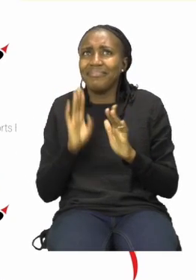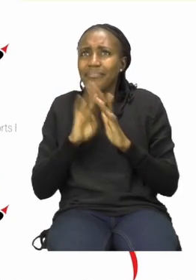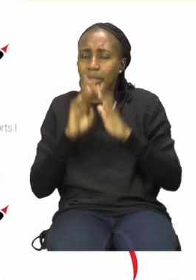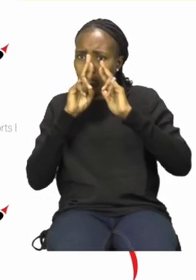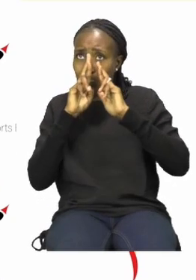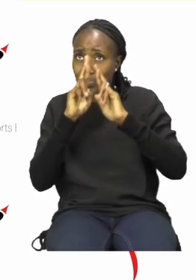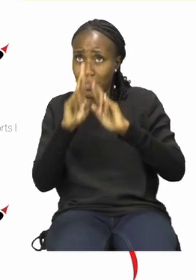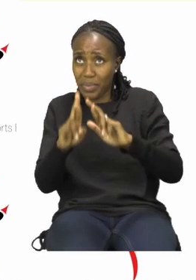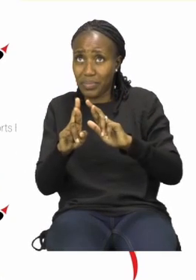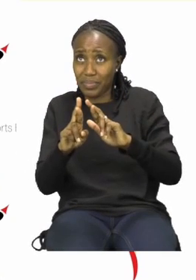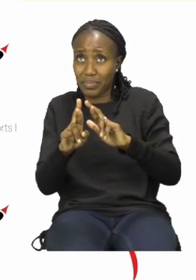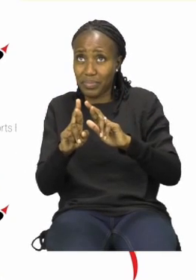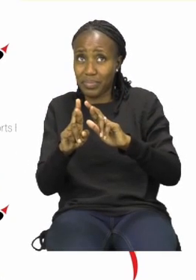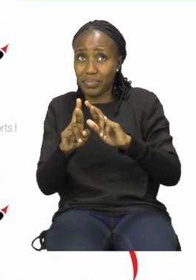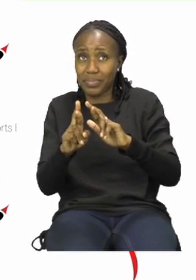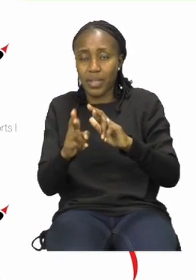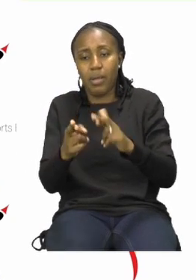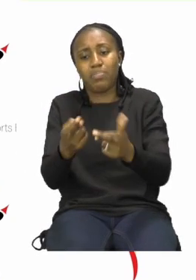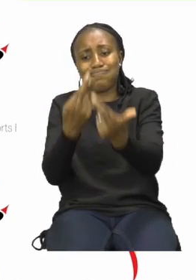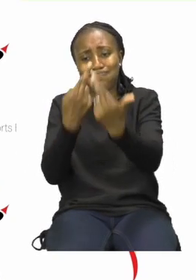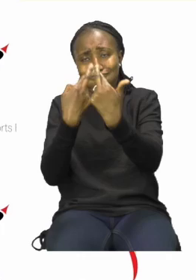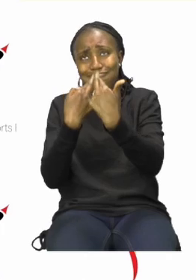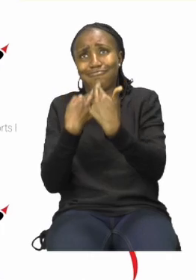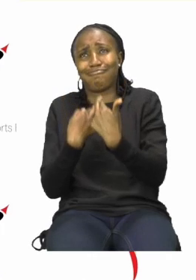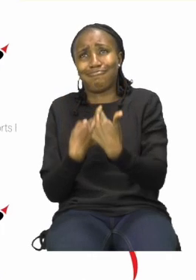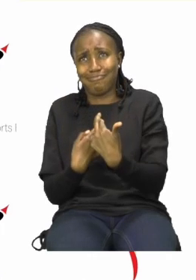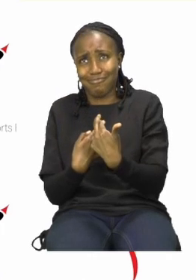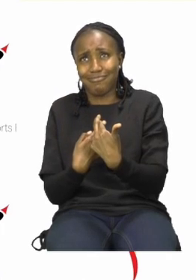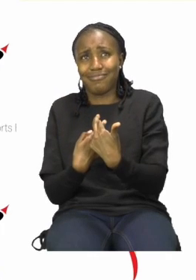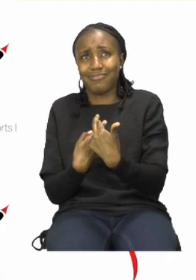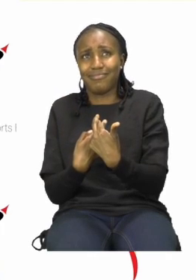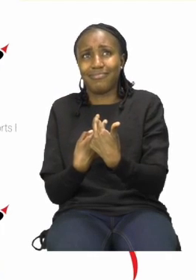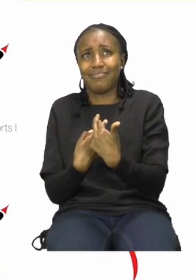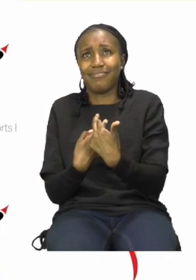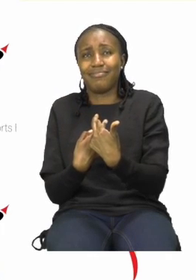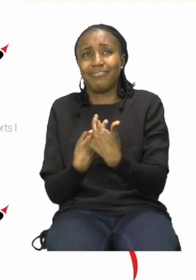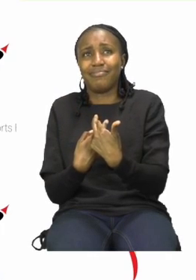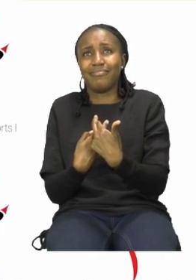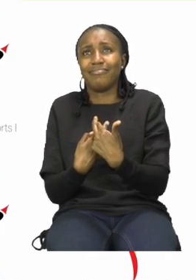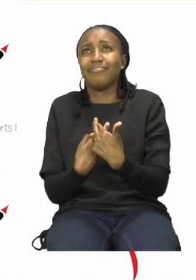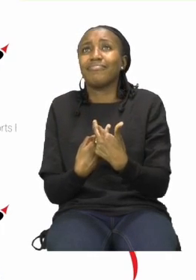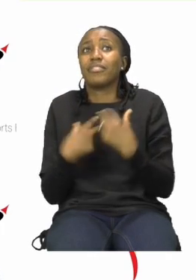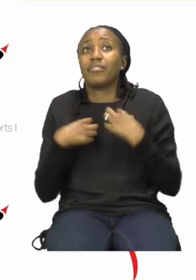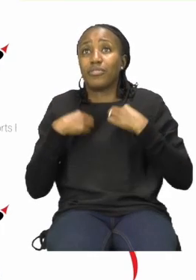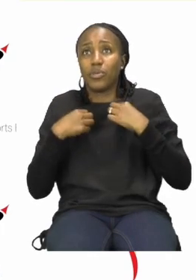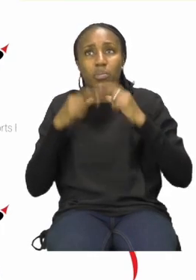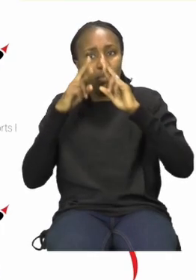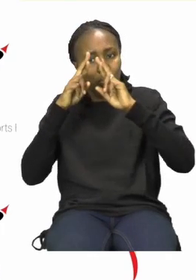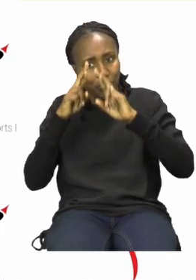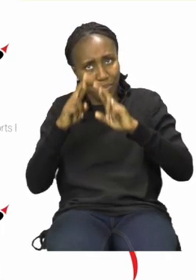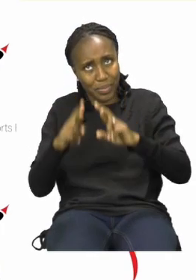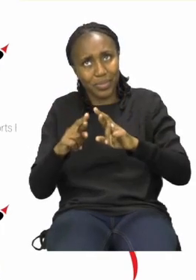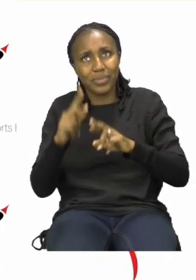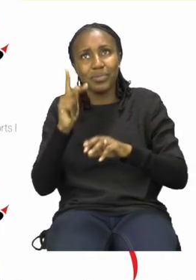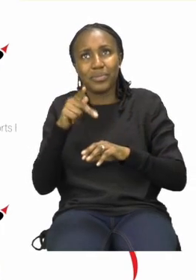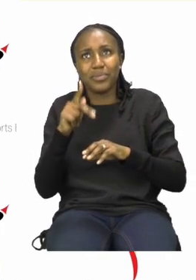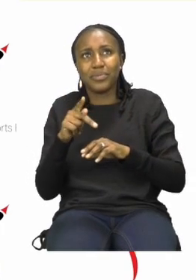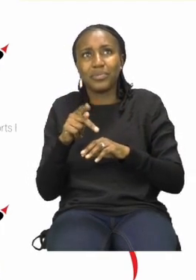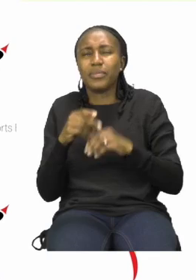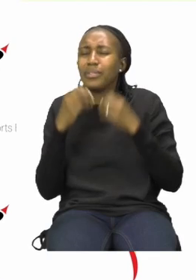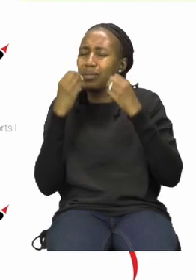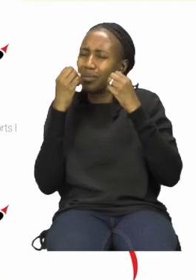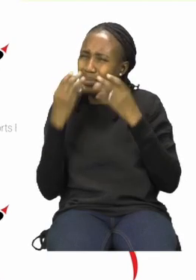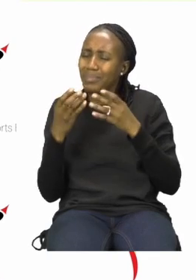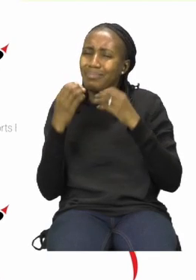respect for your opponent, respect for your bogo, respect for your dojo, a lot about